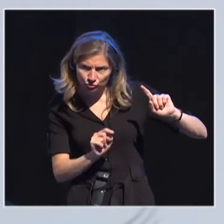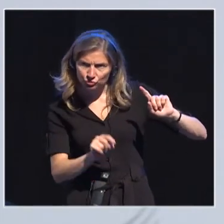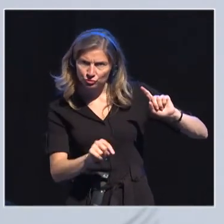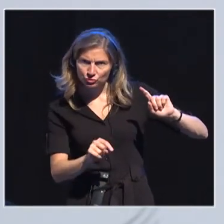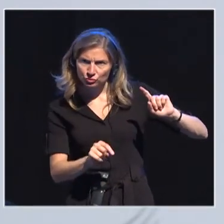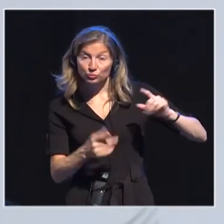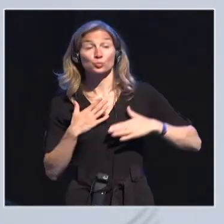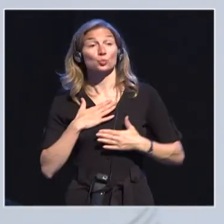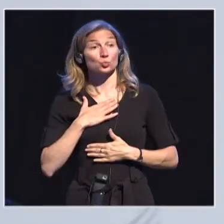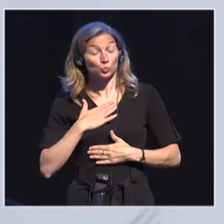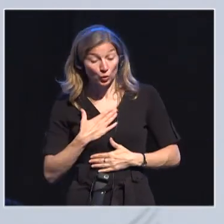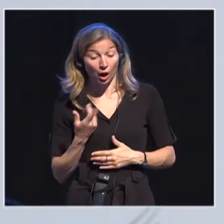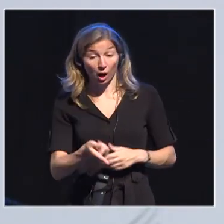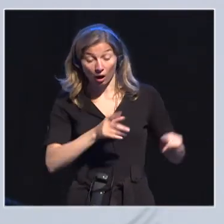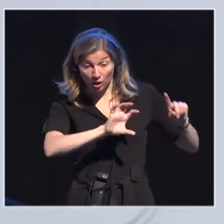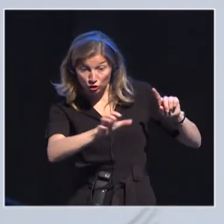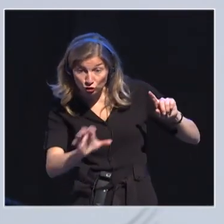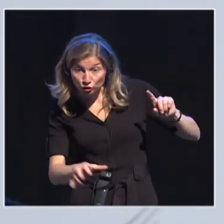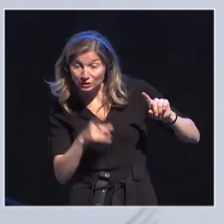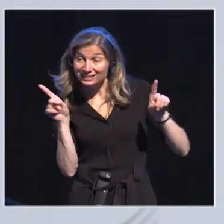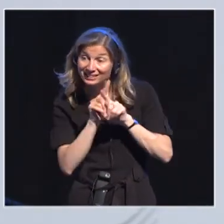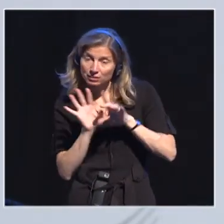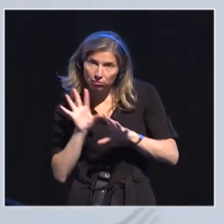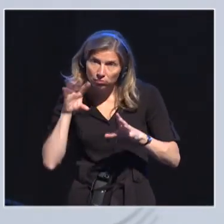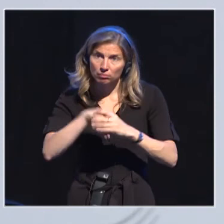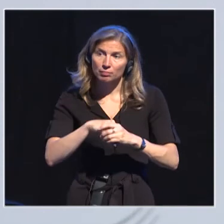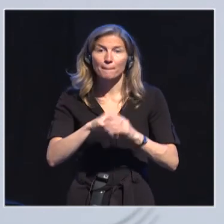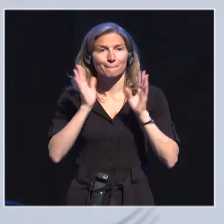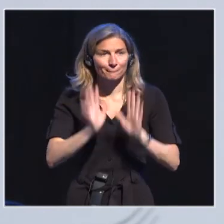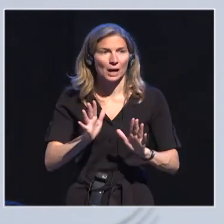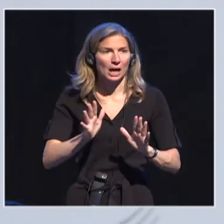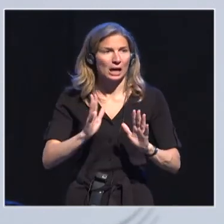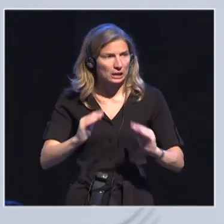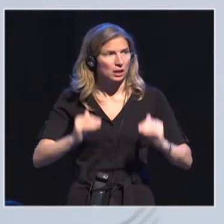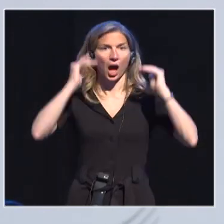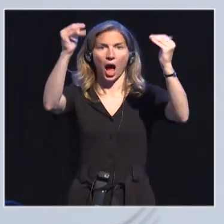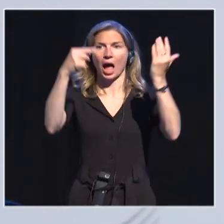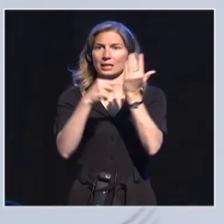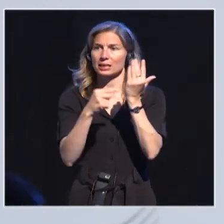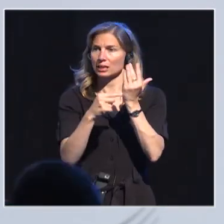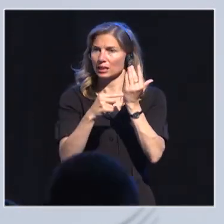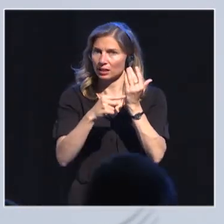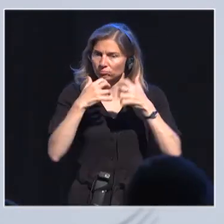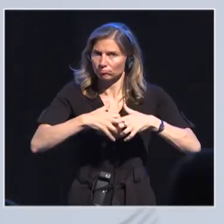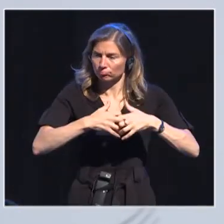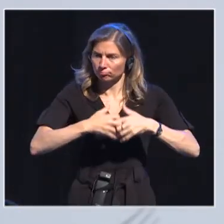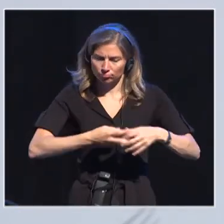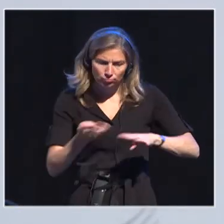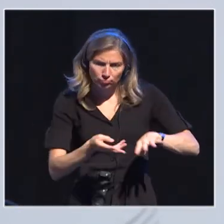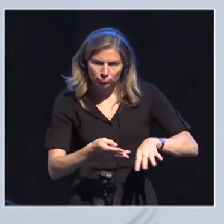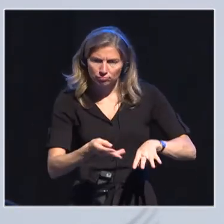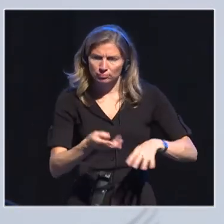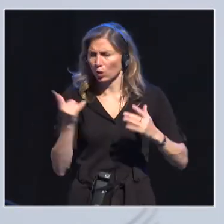to play a role in manufacturing at some point, it is going to be high-tech manufacturing. It's not going to be low-technology manufacturing. I think